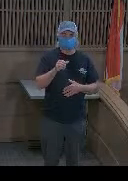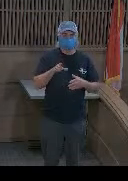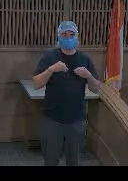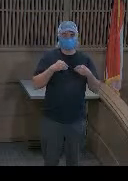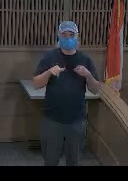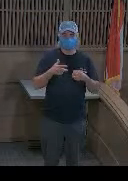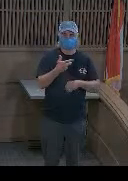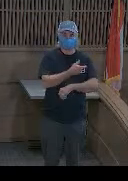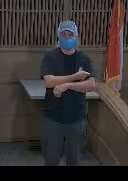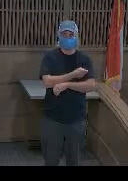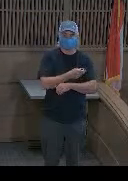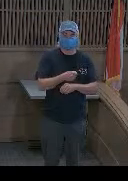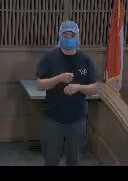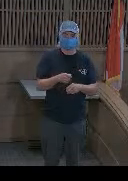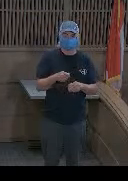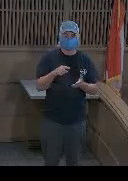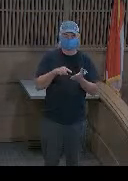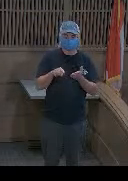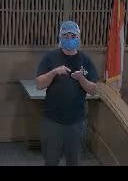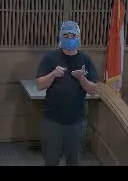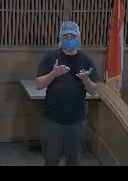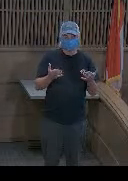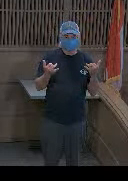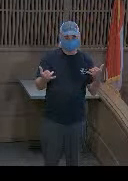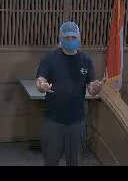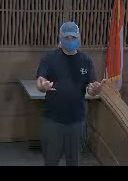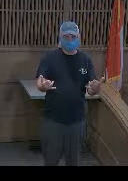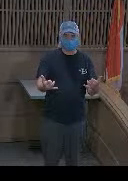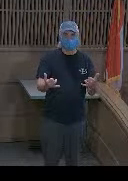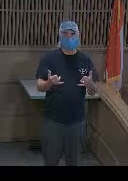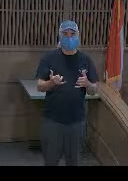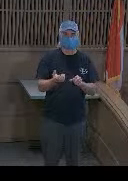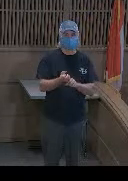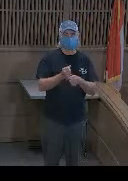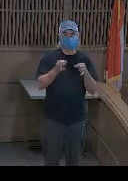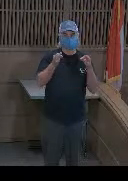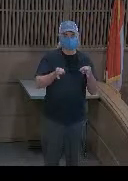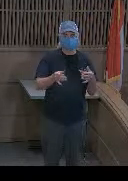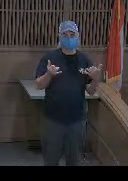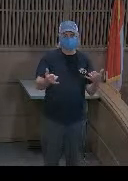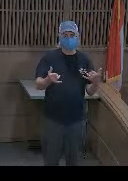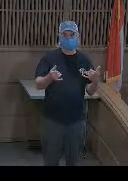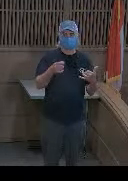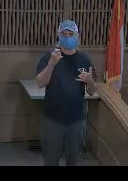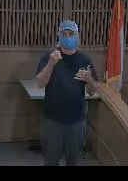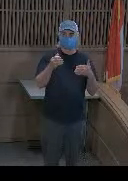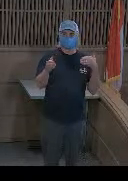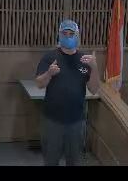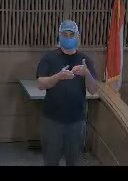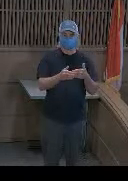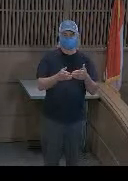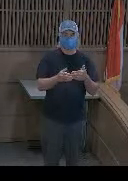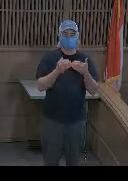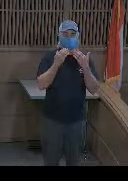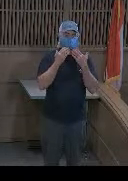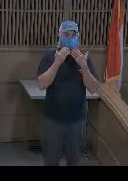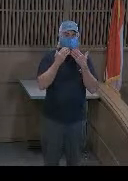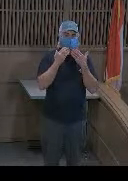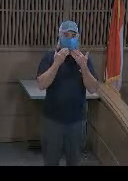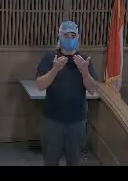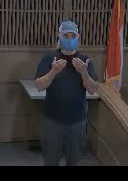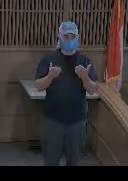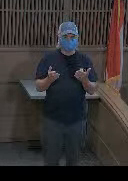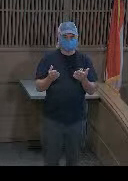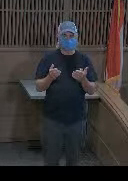vaccine, look up the facts now, because we're getting close to Thanksgiving and we're getting close